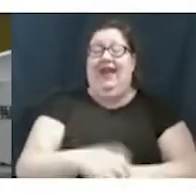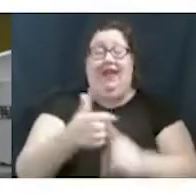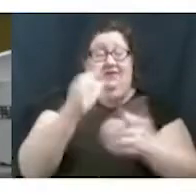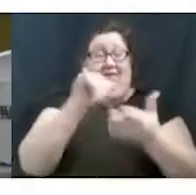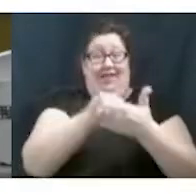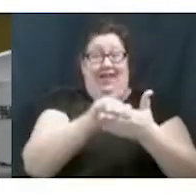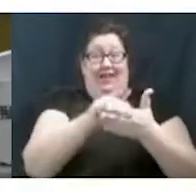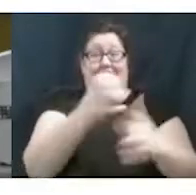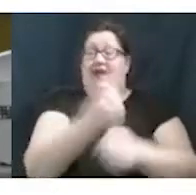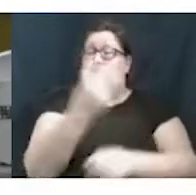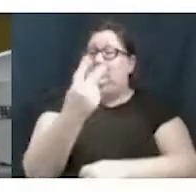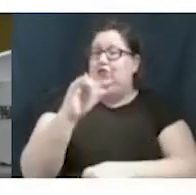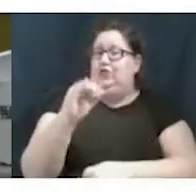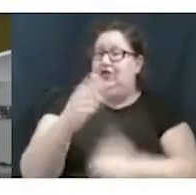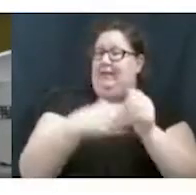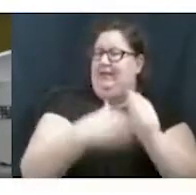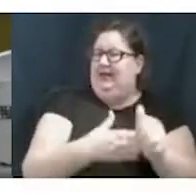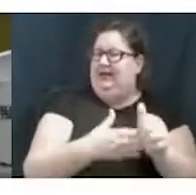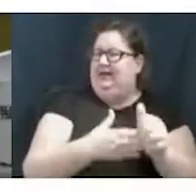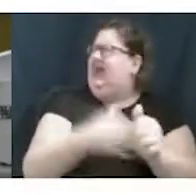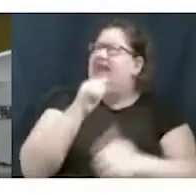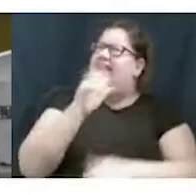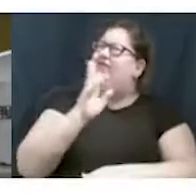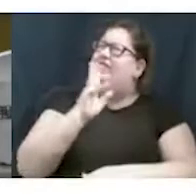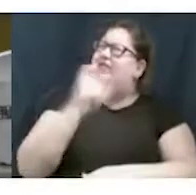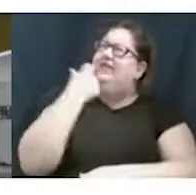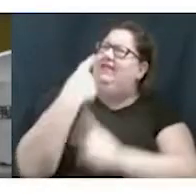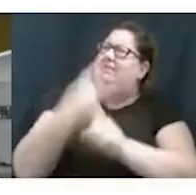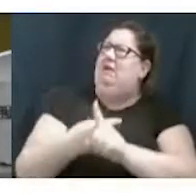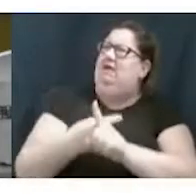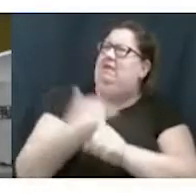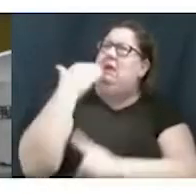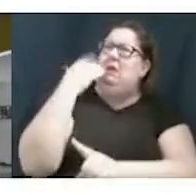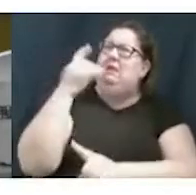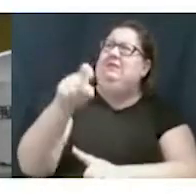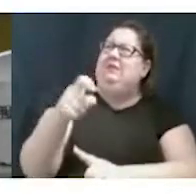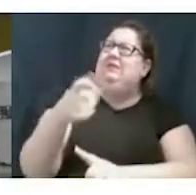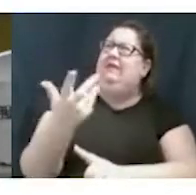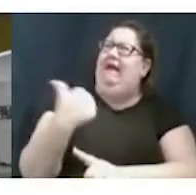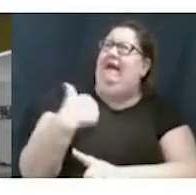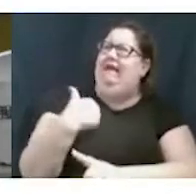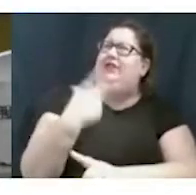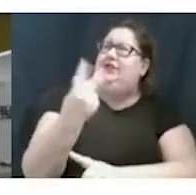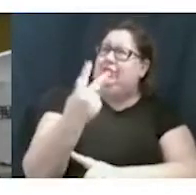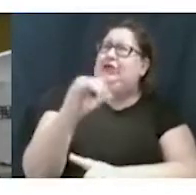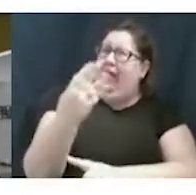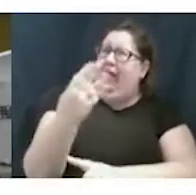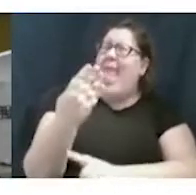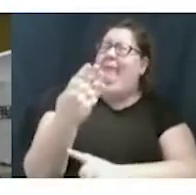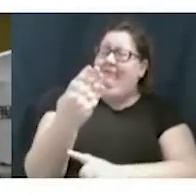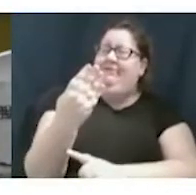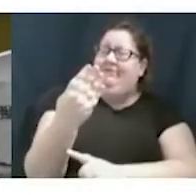leads. And I haven't talked to him in the last month, but I know he was supposed to had 2 gigs. So